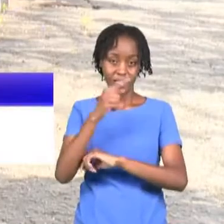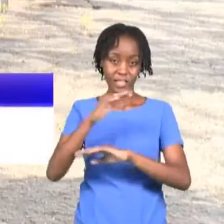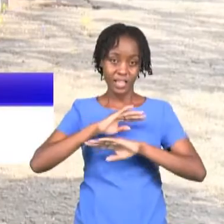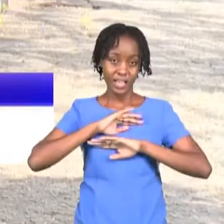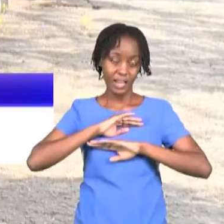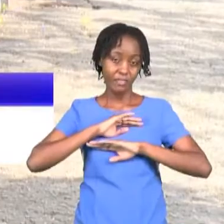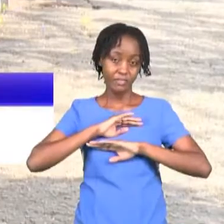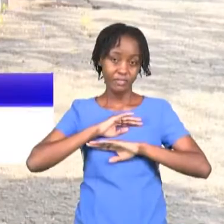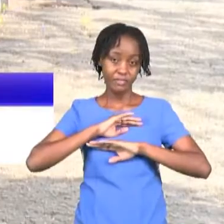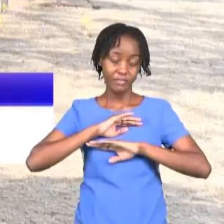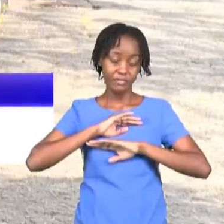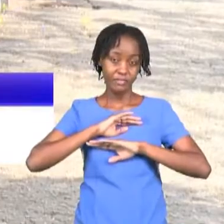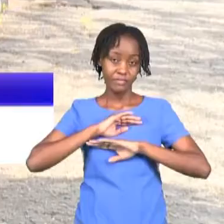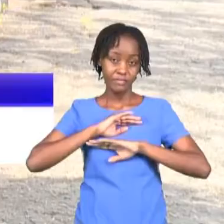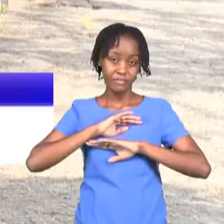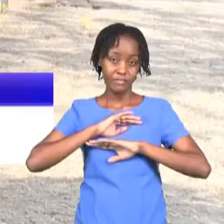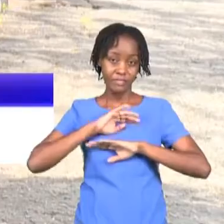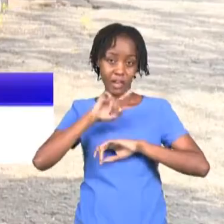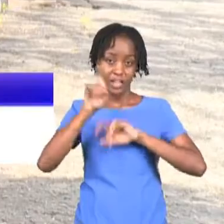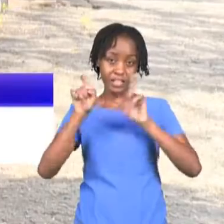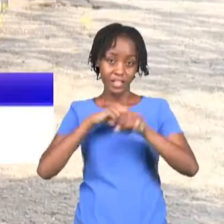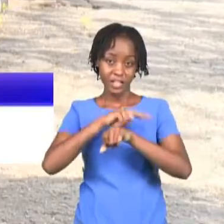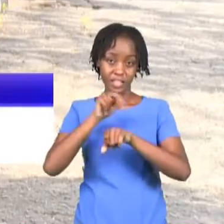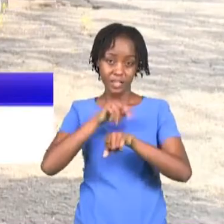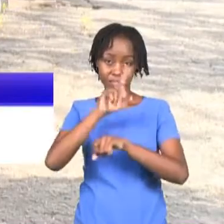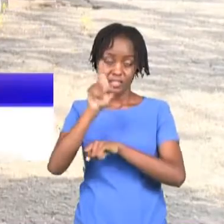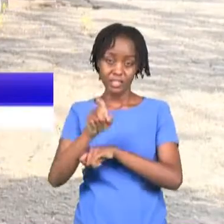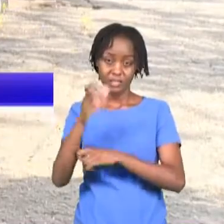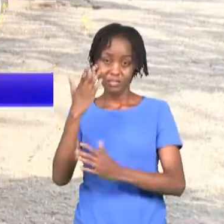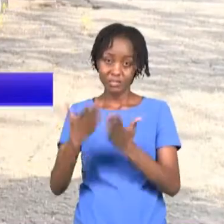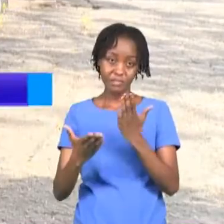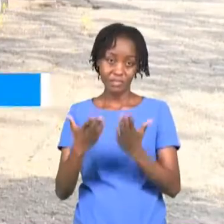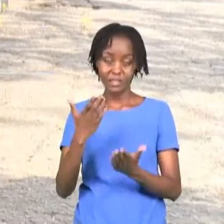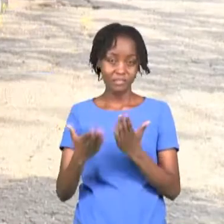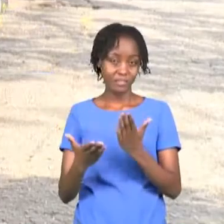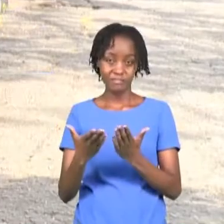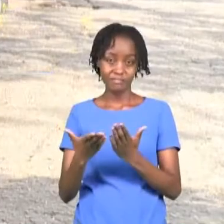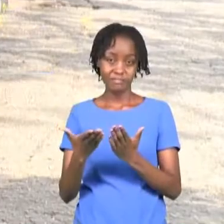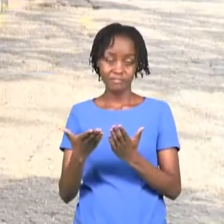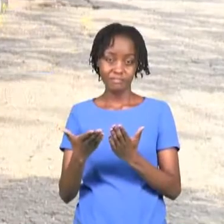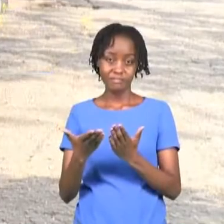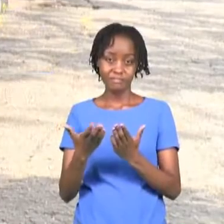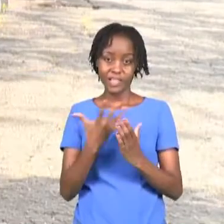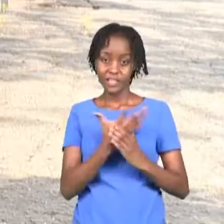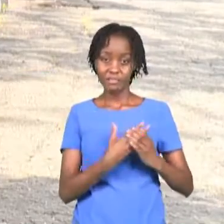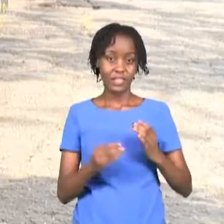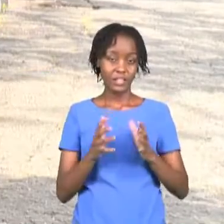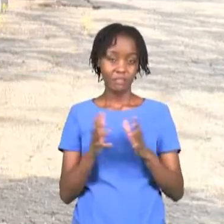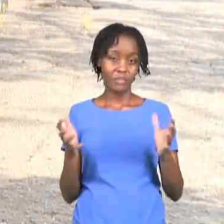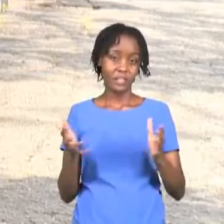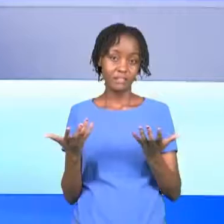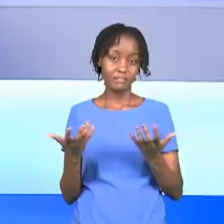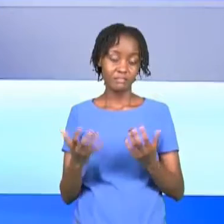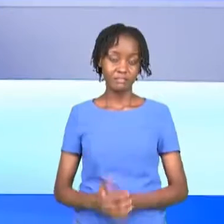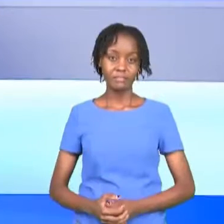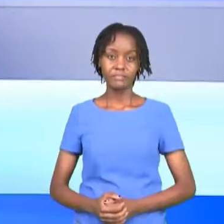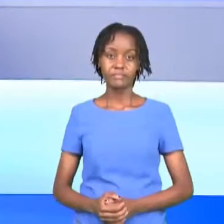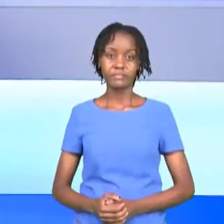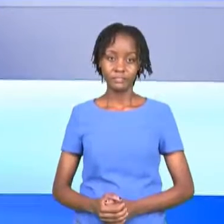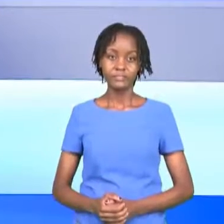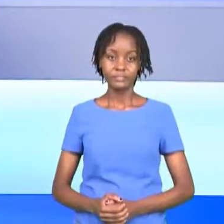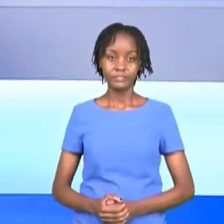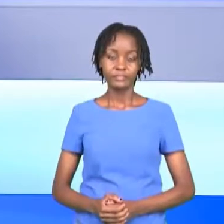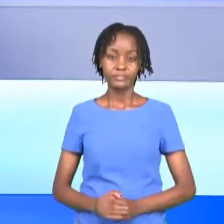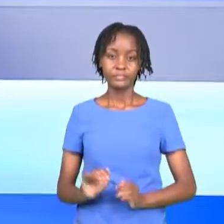many schools, it may sound a huge setback. Andrew Okero, Switch TV in Nairobi. Thank you,